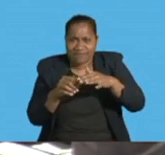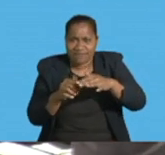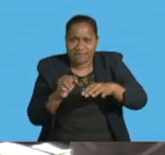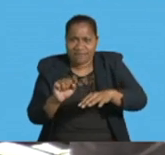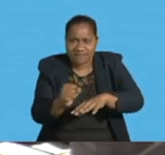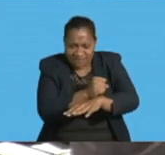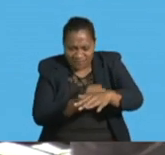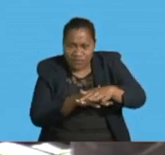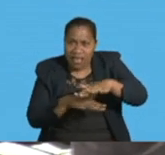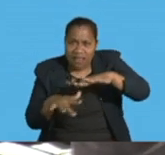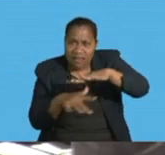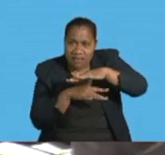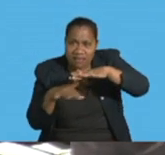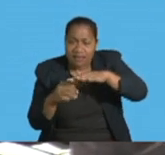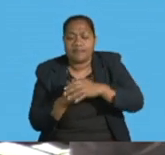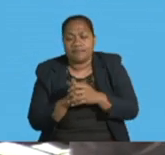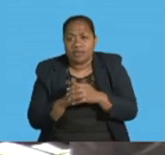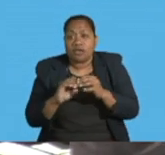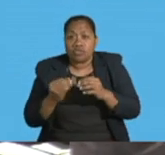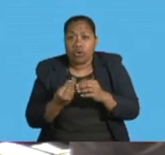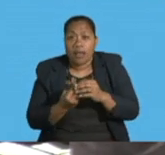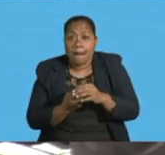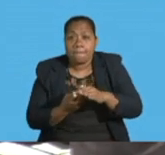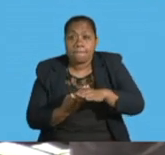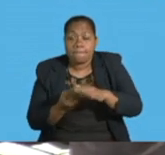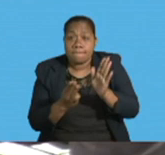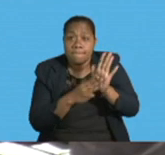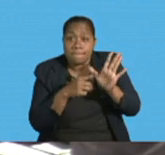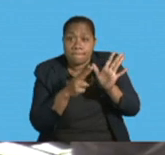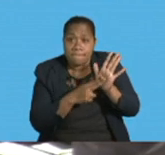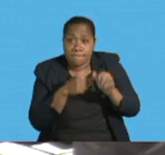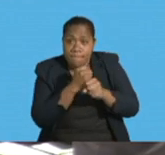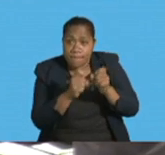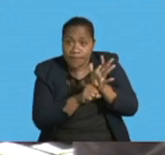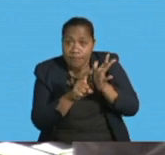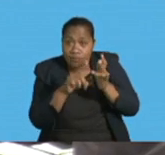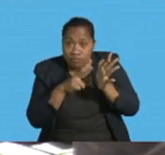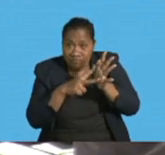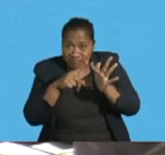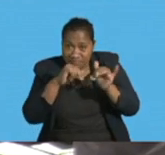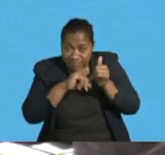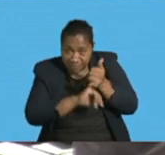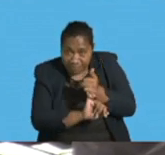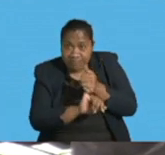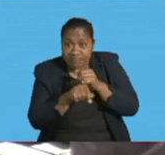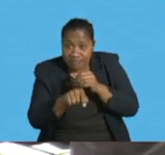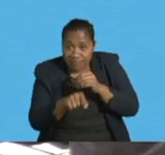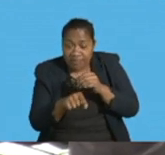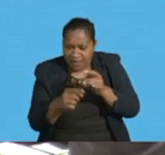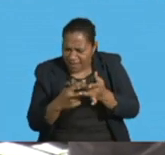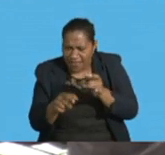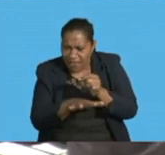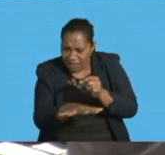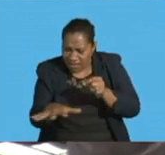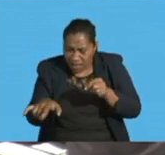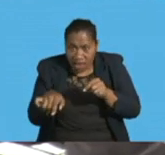specifically as blue carbon. Mangroves, salt masses, and seagrasses form much of the Earth's blue carbon sinks.